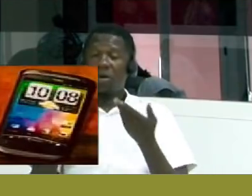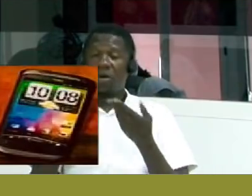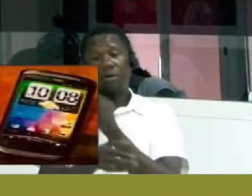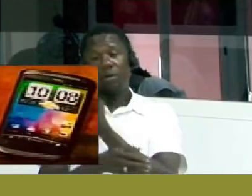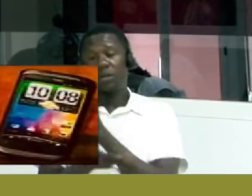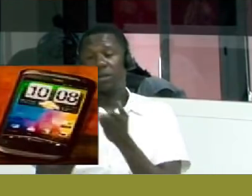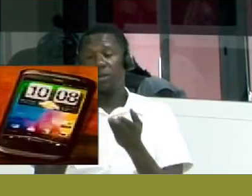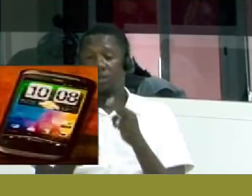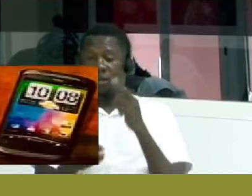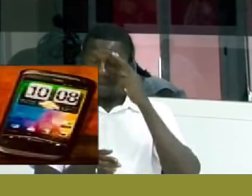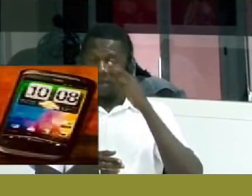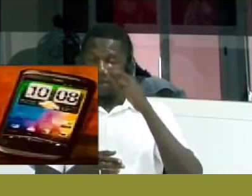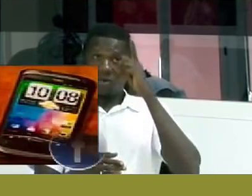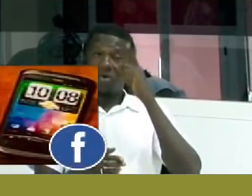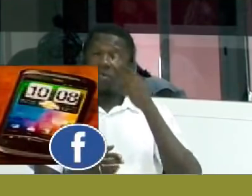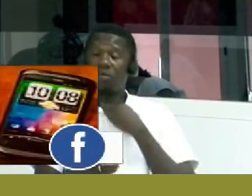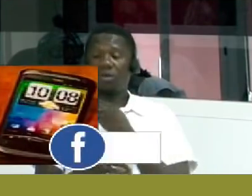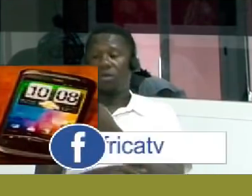mean, I was retired.